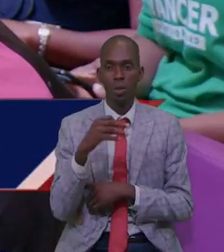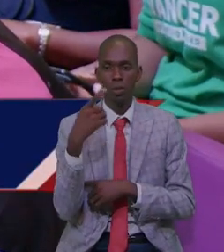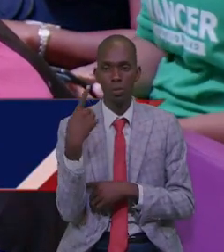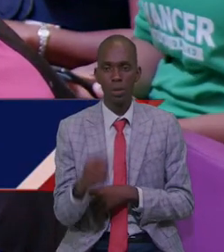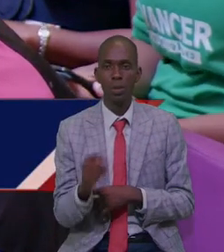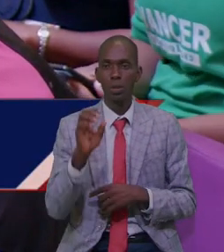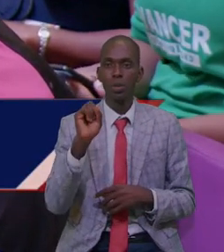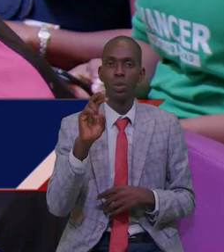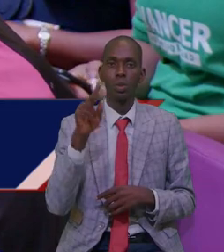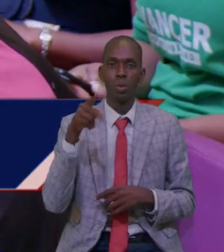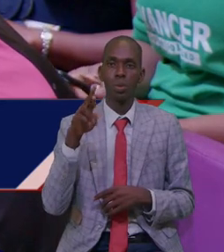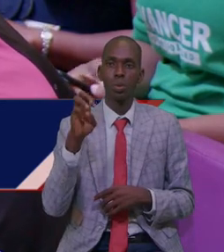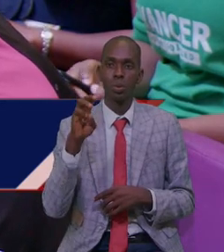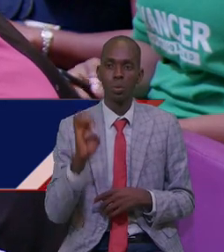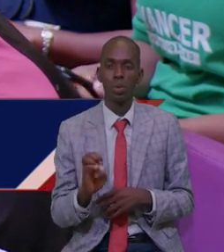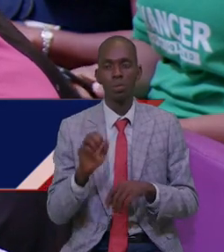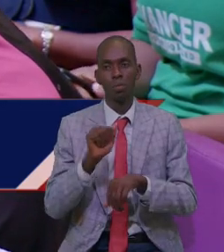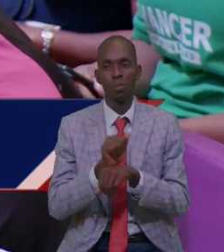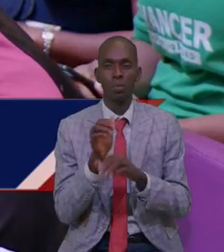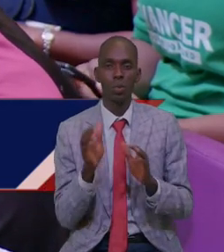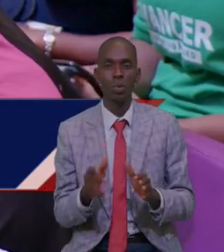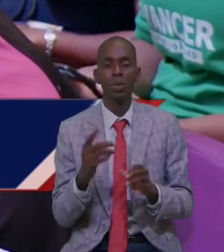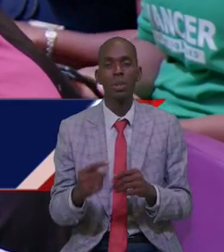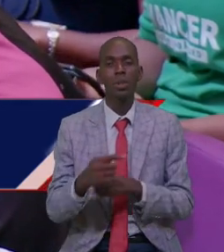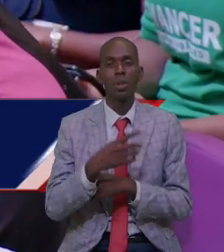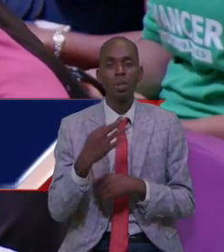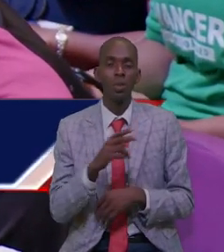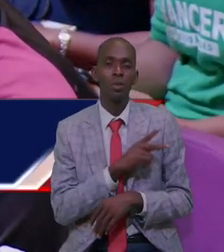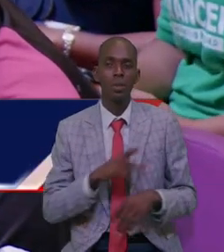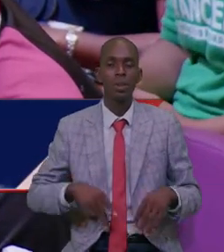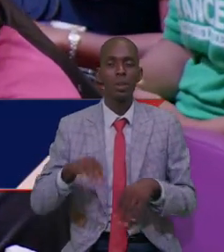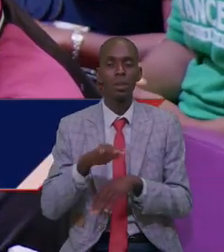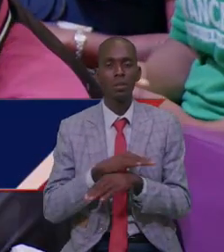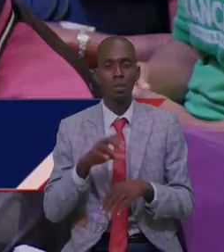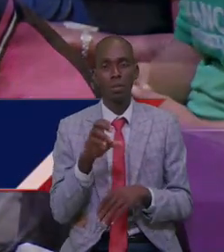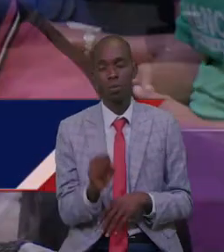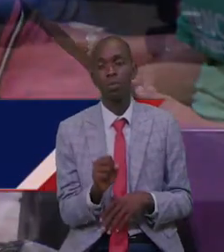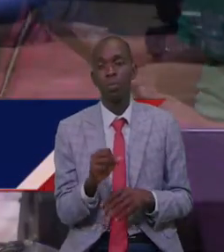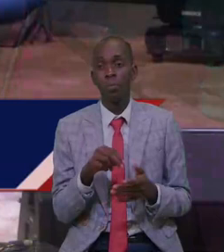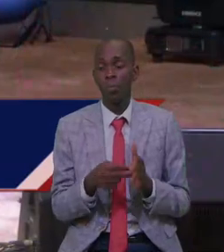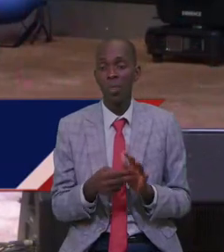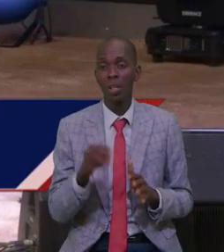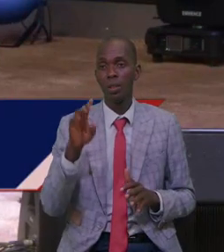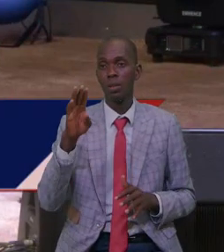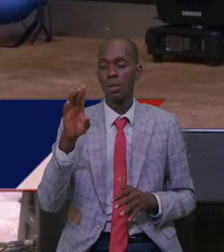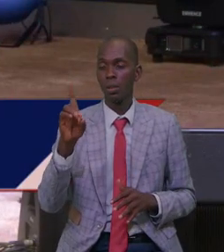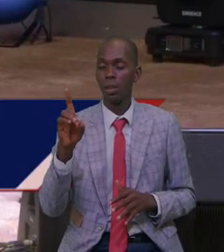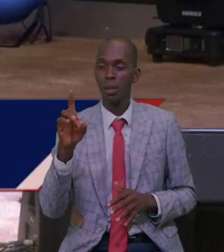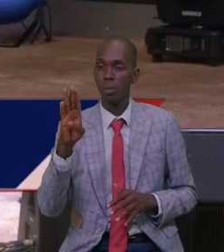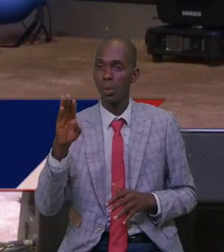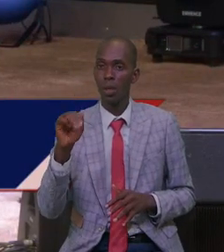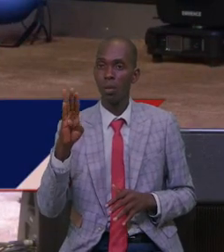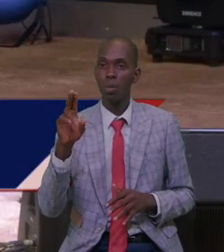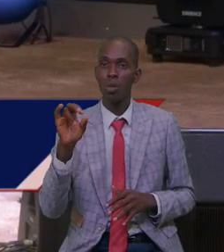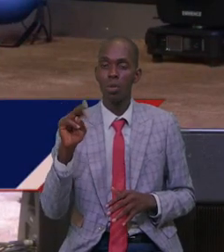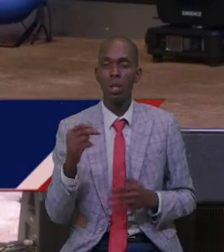stone. In the days of the kings, that is, Babylon had its own day, Medo-Persian kingdom had